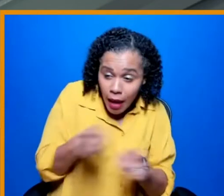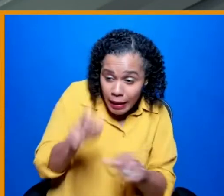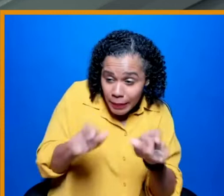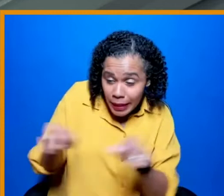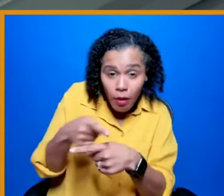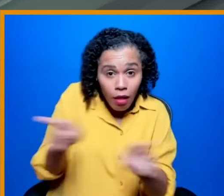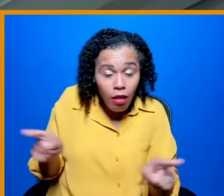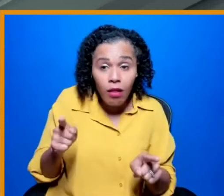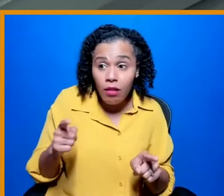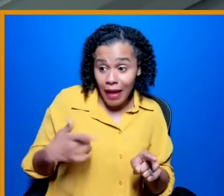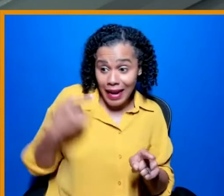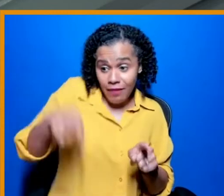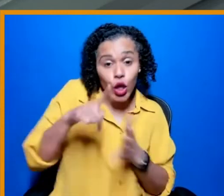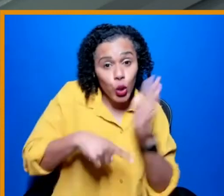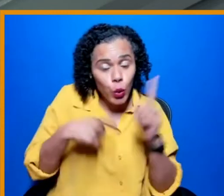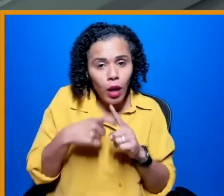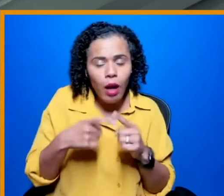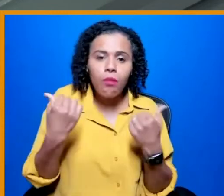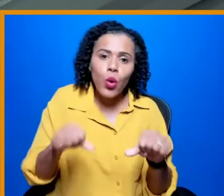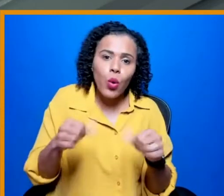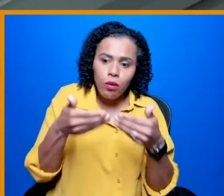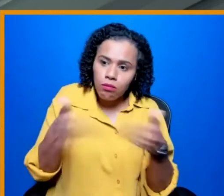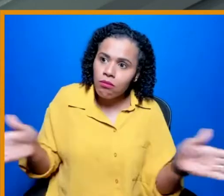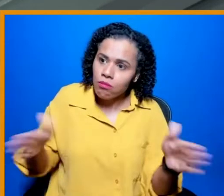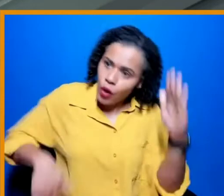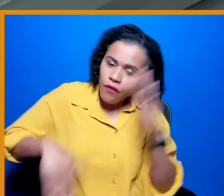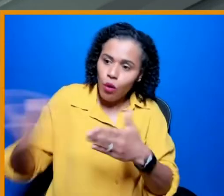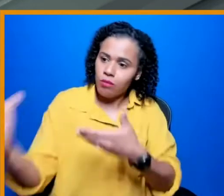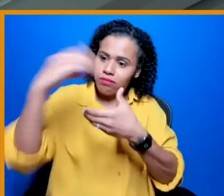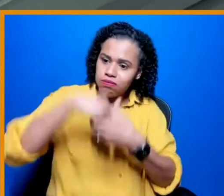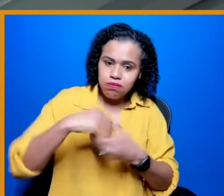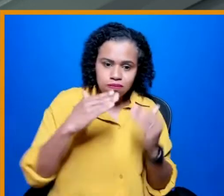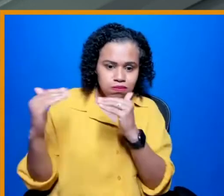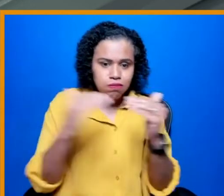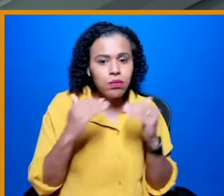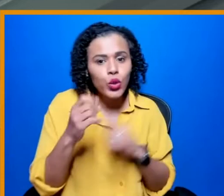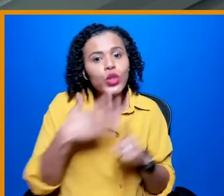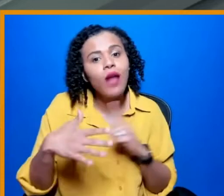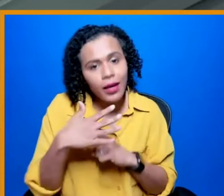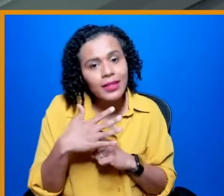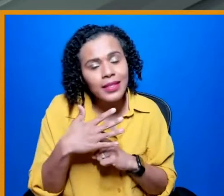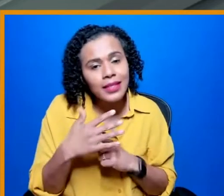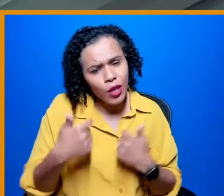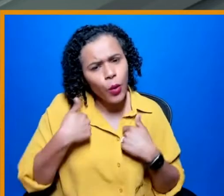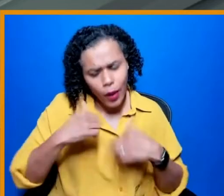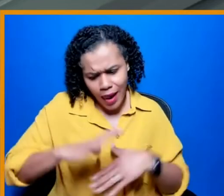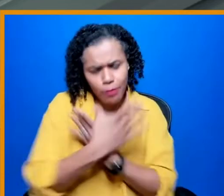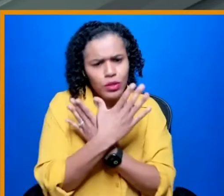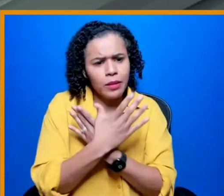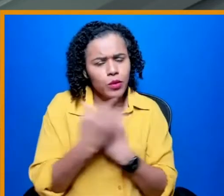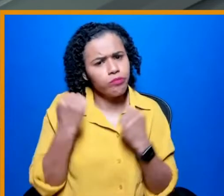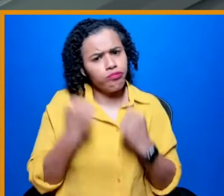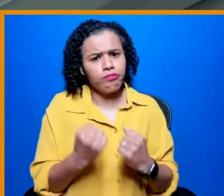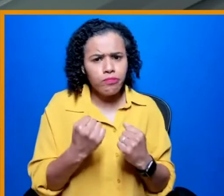living in the UK to fully participate in our society. We have, as Liberal Democrats, an unwavering stance on